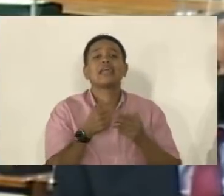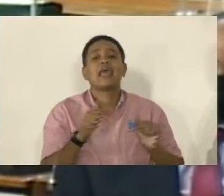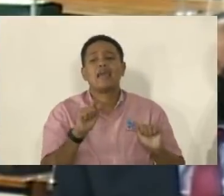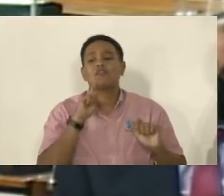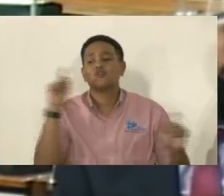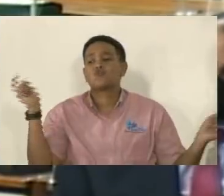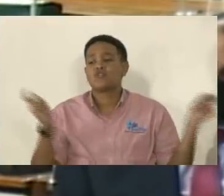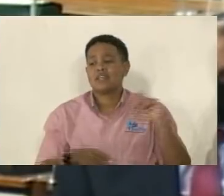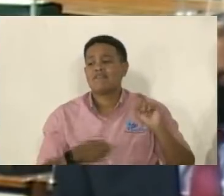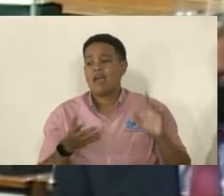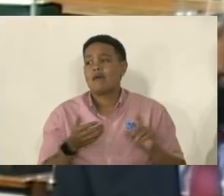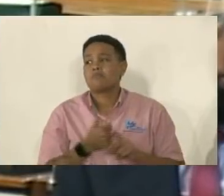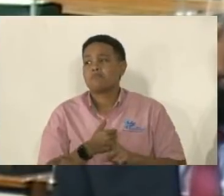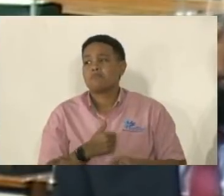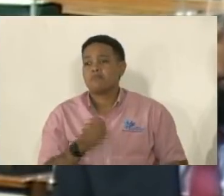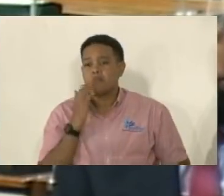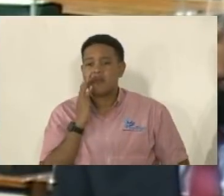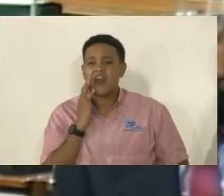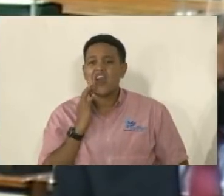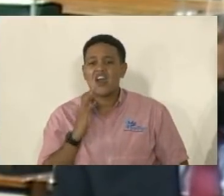revamp.